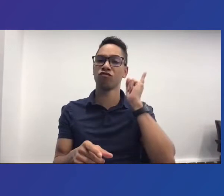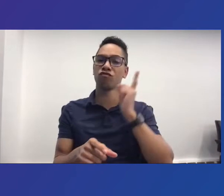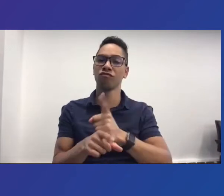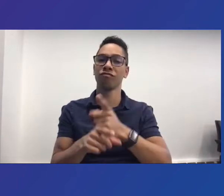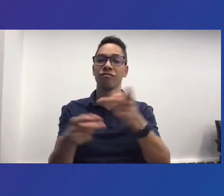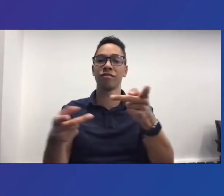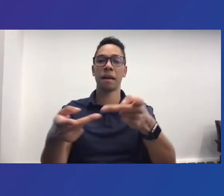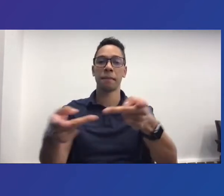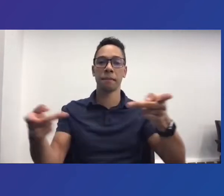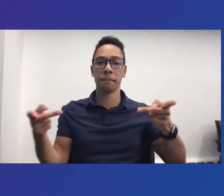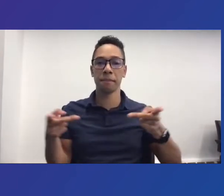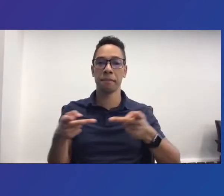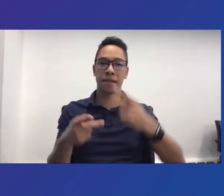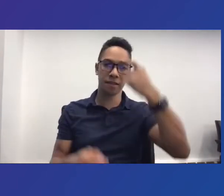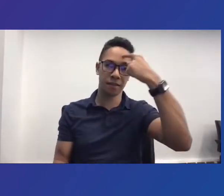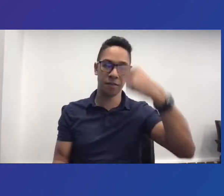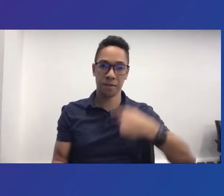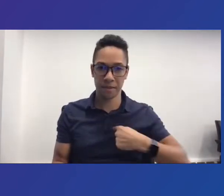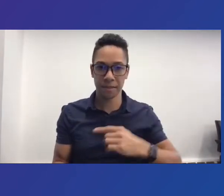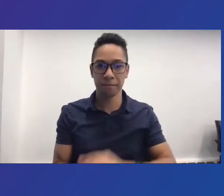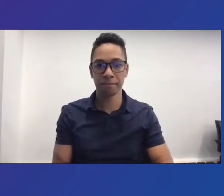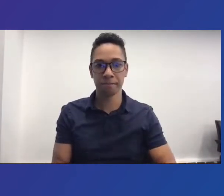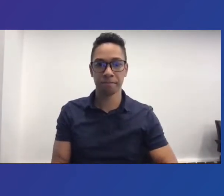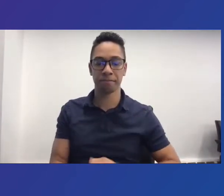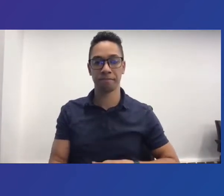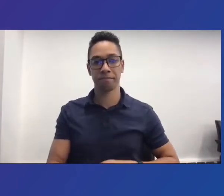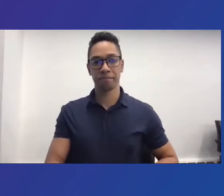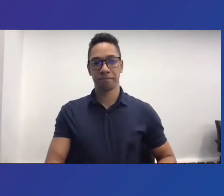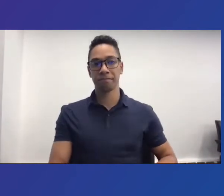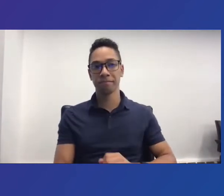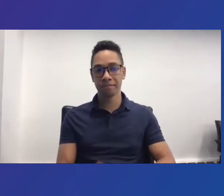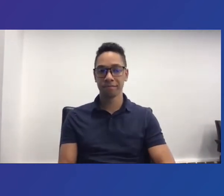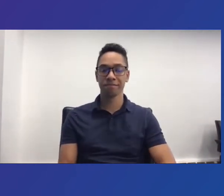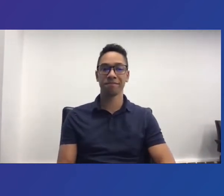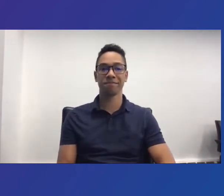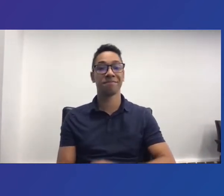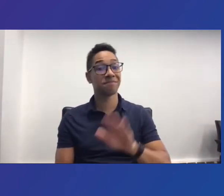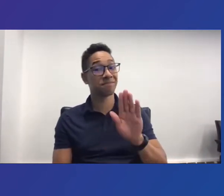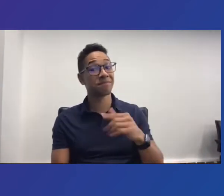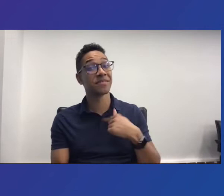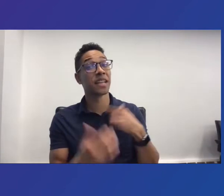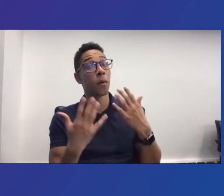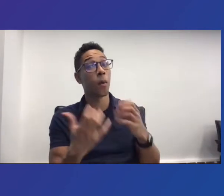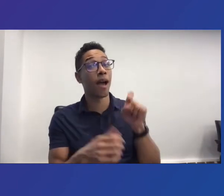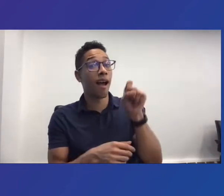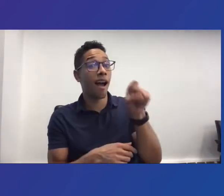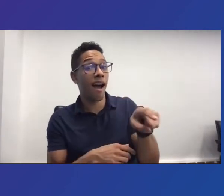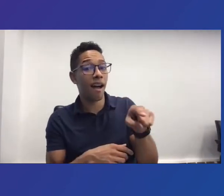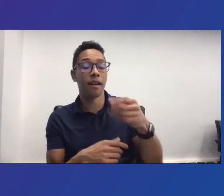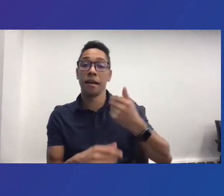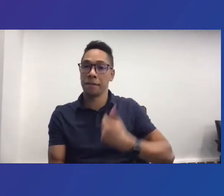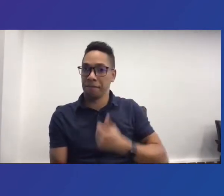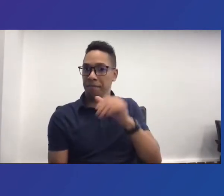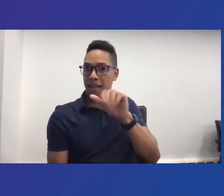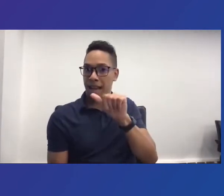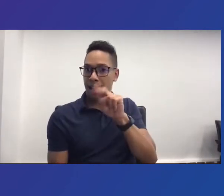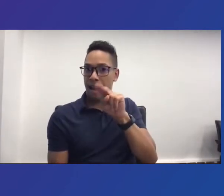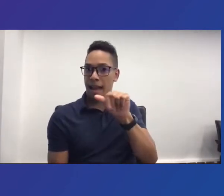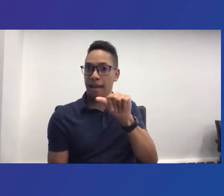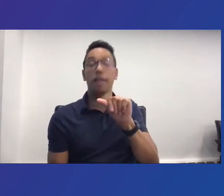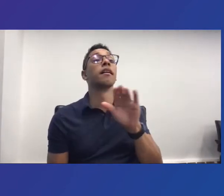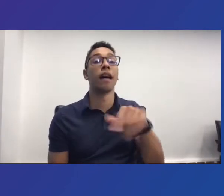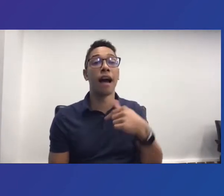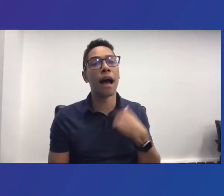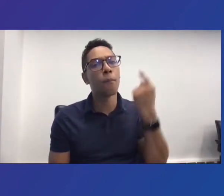be. Yeah, I just want to ask a question to Nina, if it's all right. This is Anna, and I was